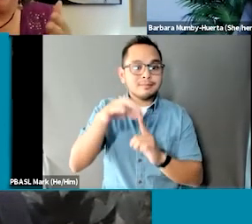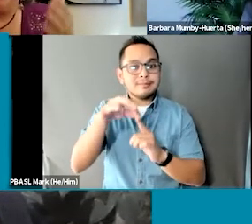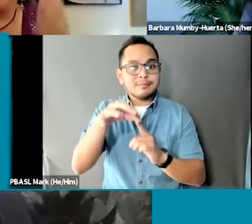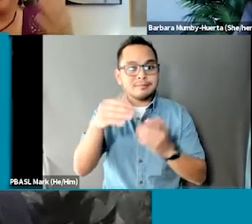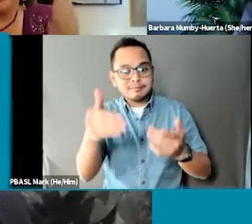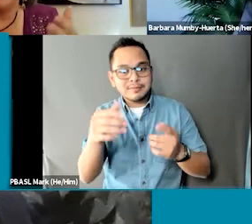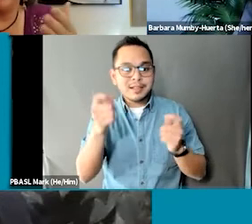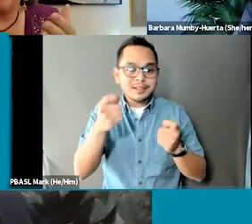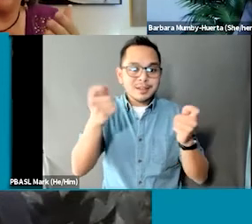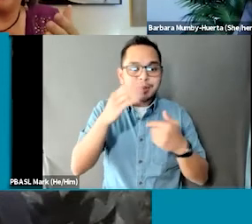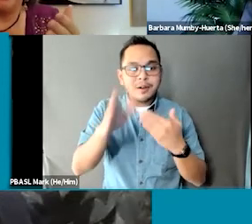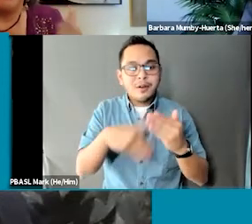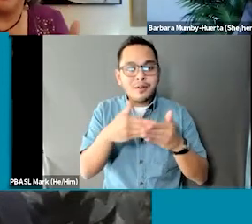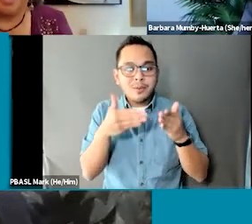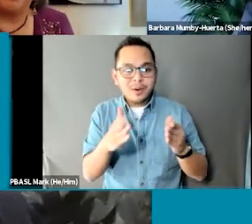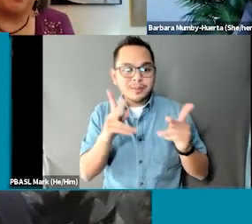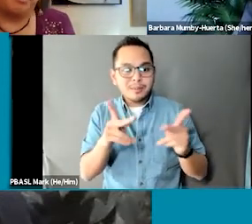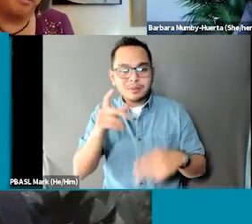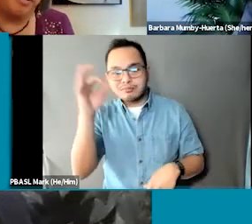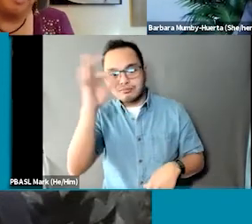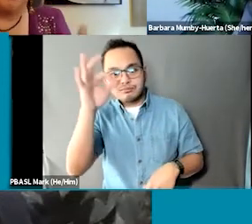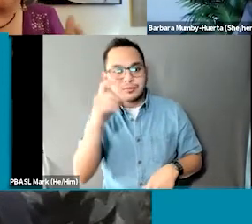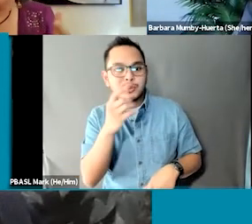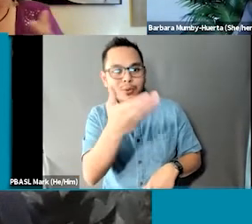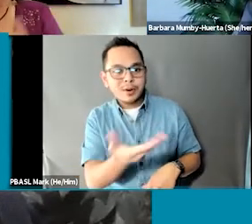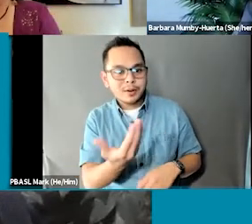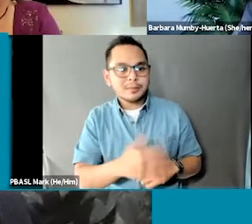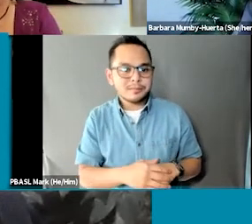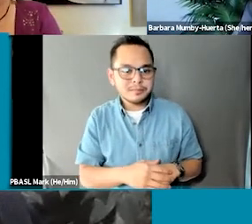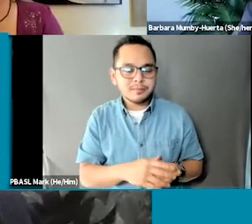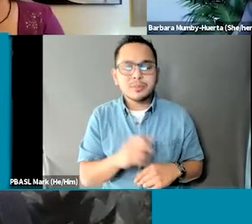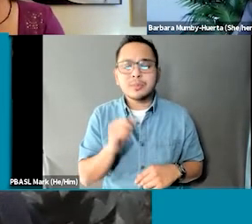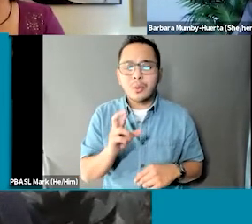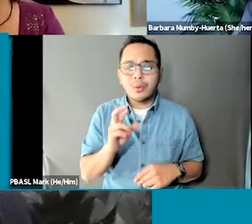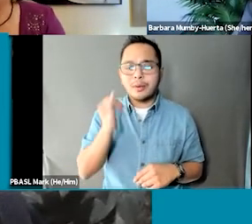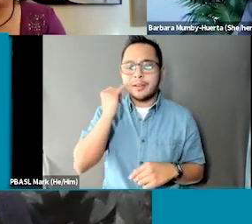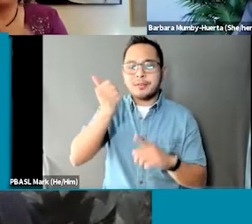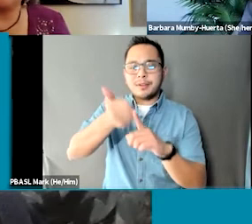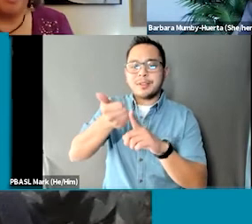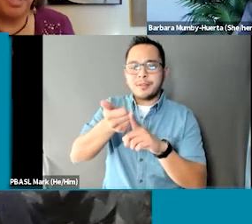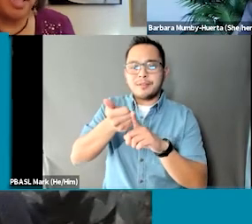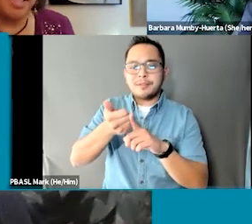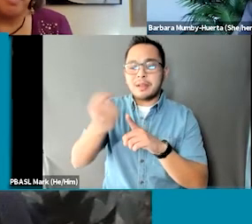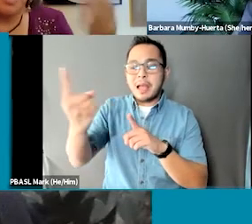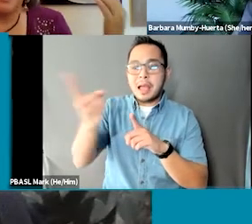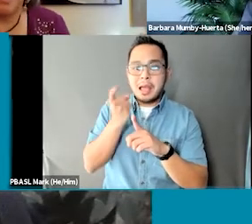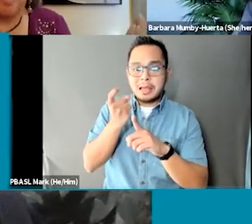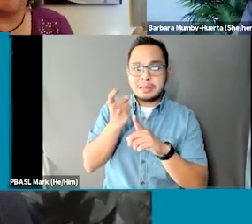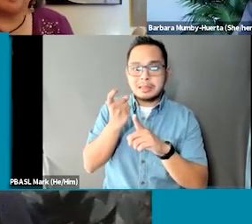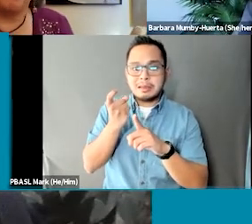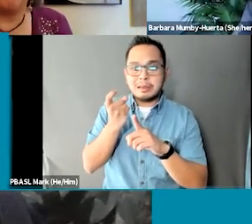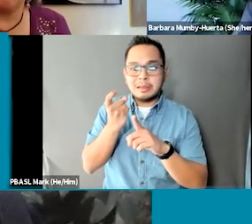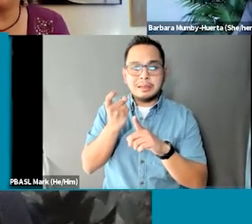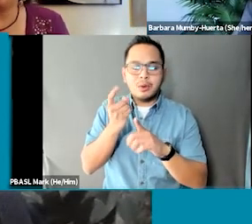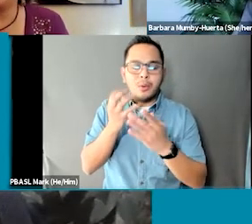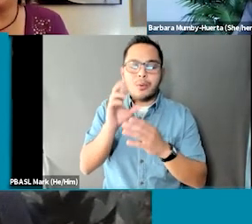celebrate all the ways that people don't understand you. Or if you're the one that asks the questions that upsets the